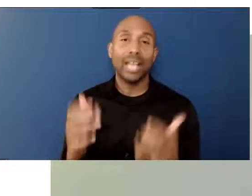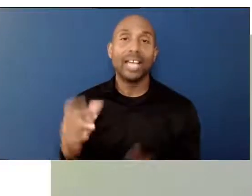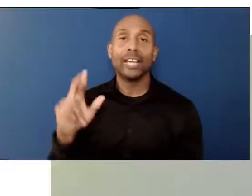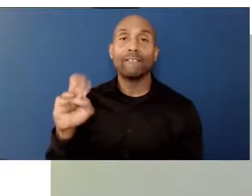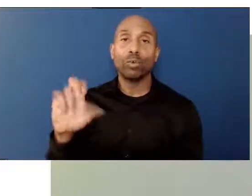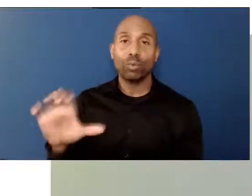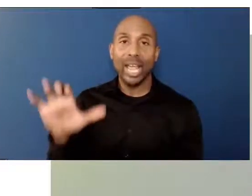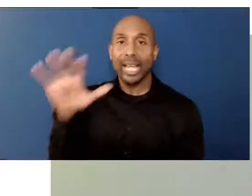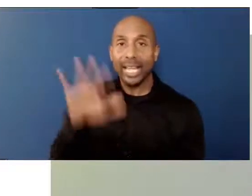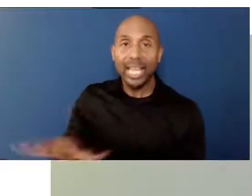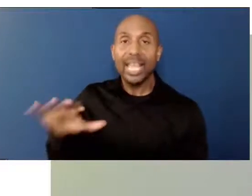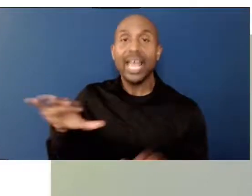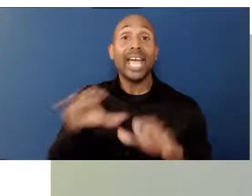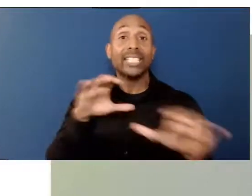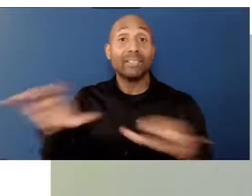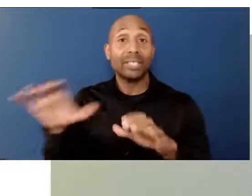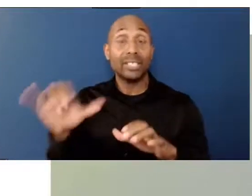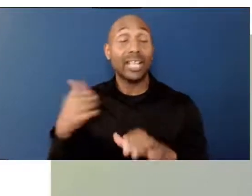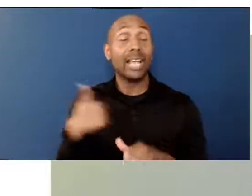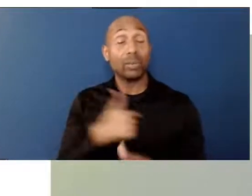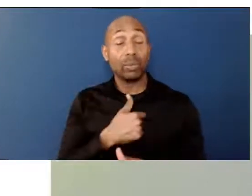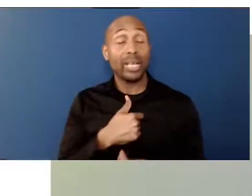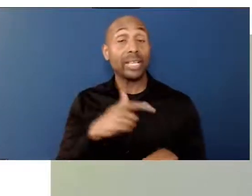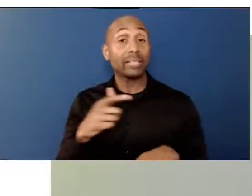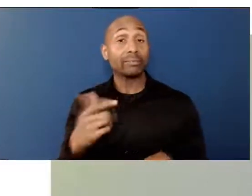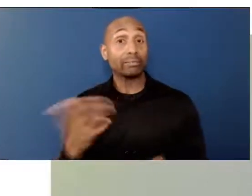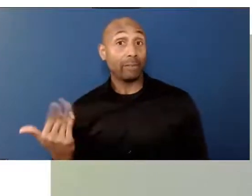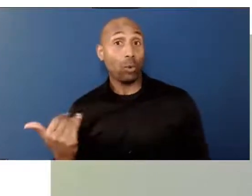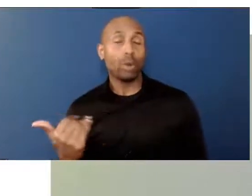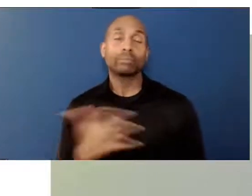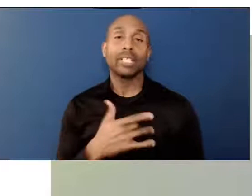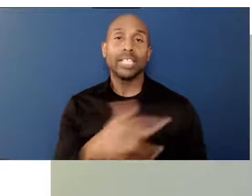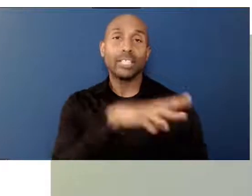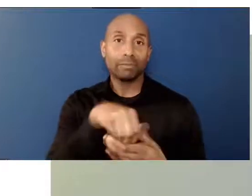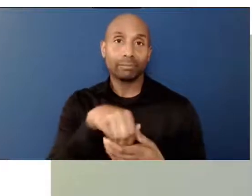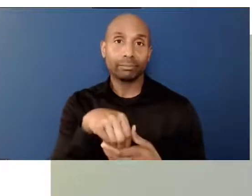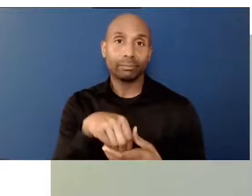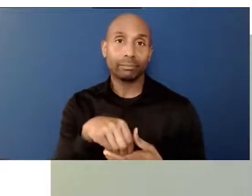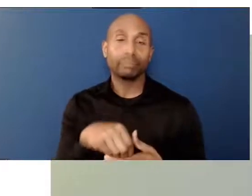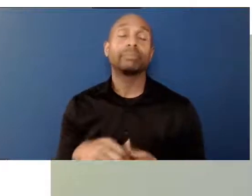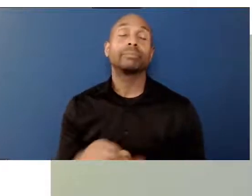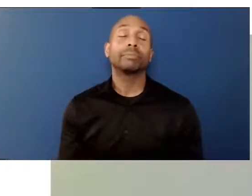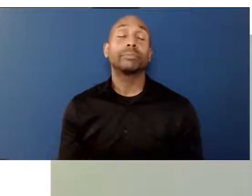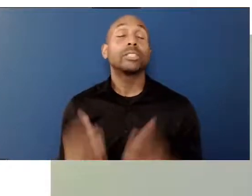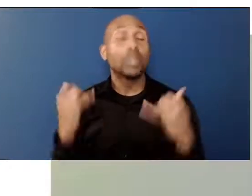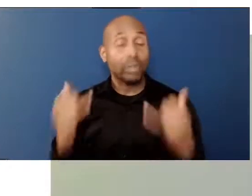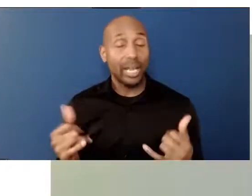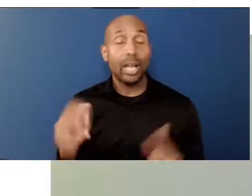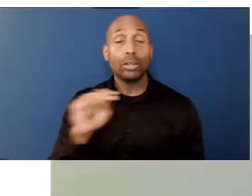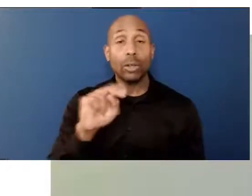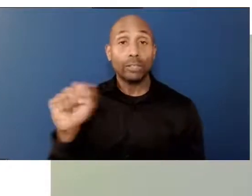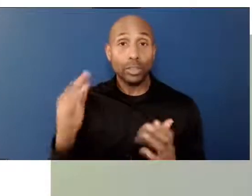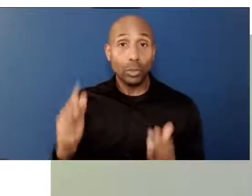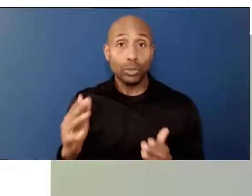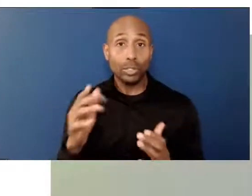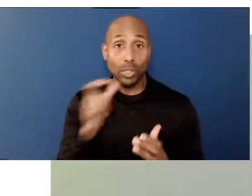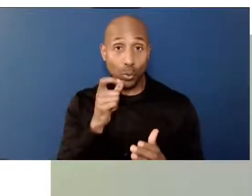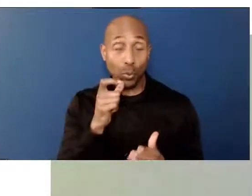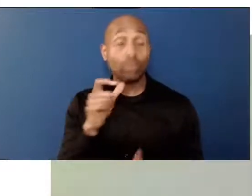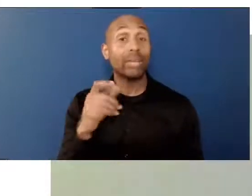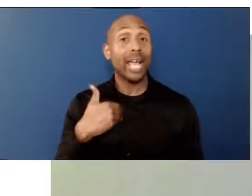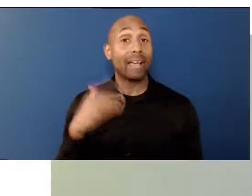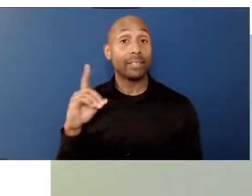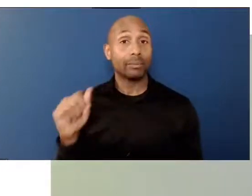might normally take part of during the pandemic. So now Nova Scotians who are disabled will find accessible